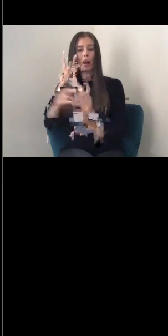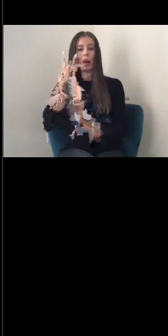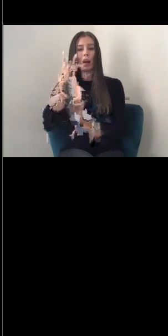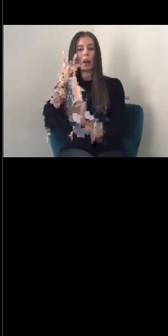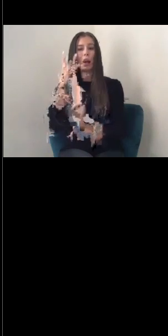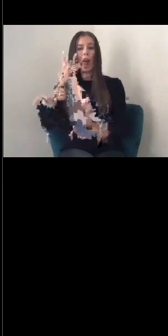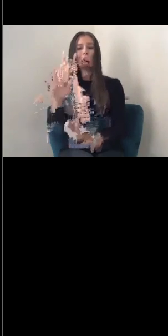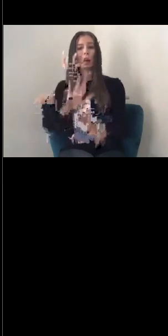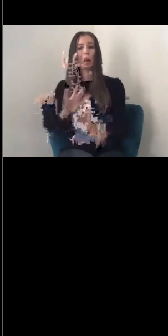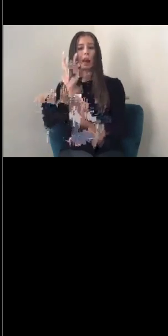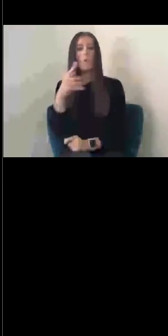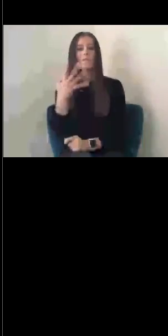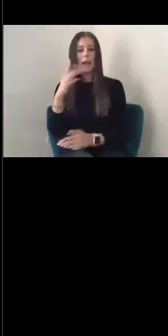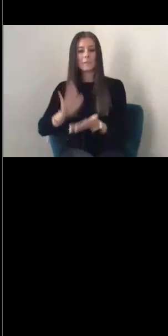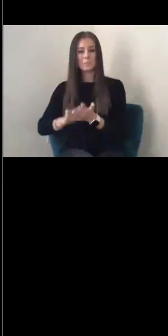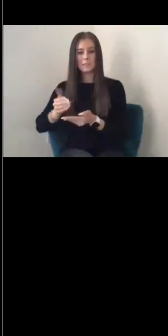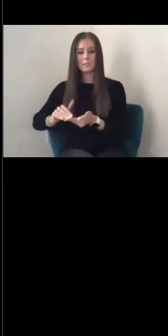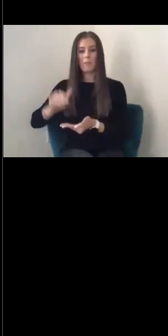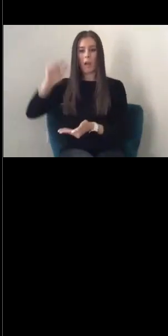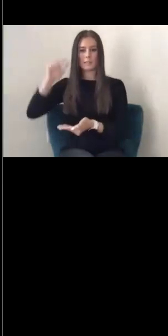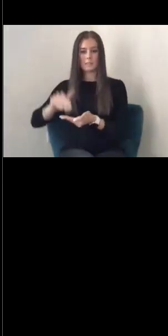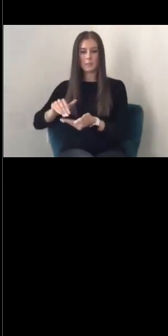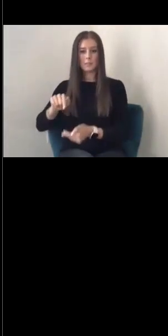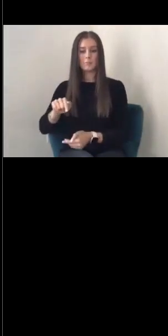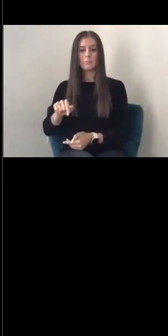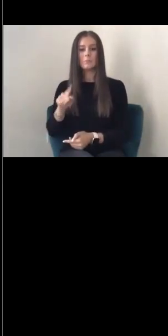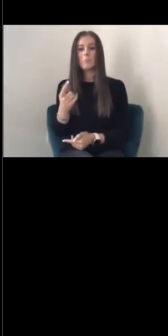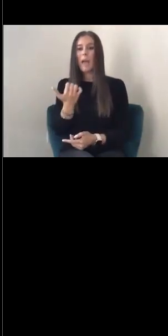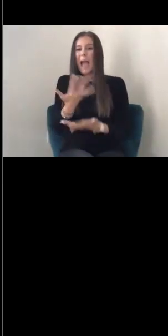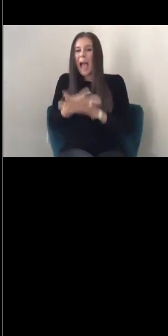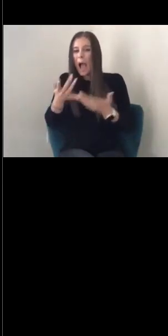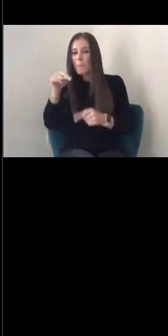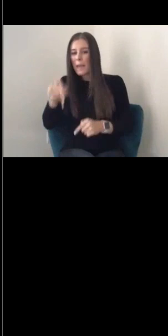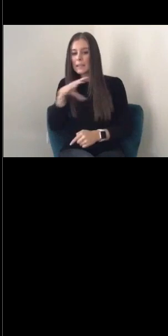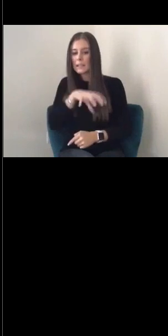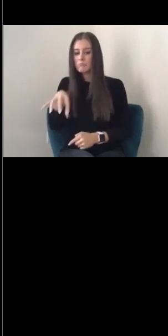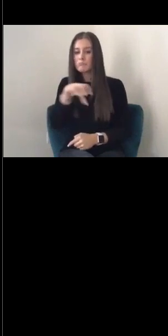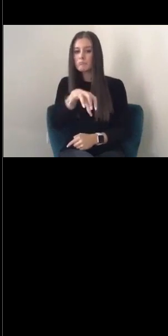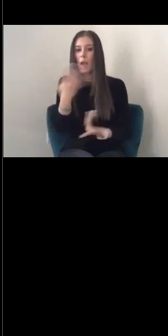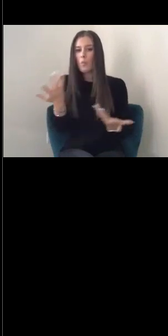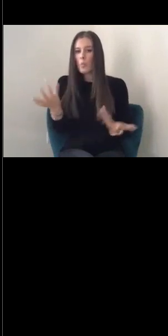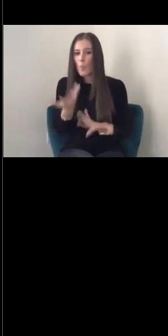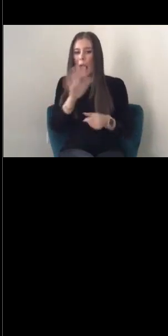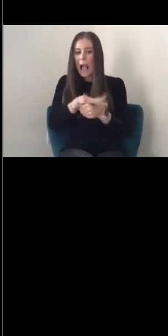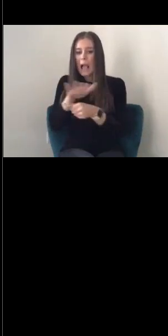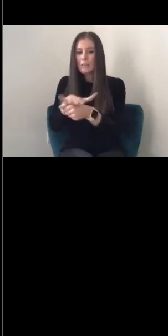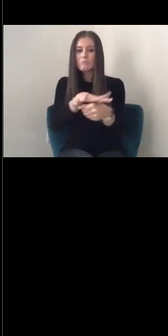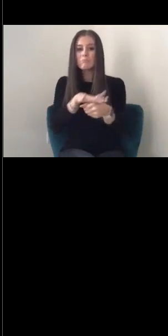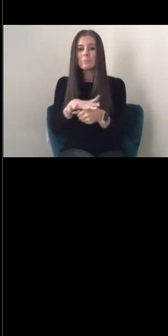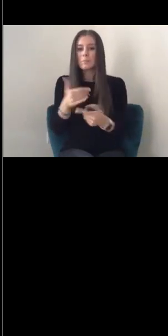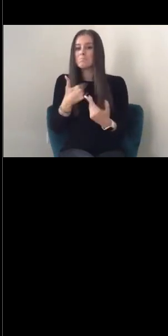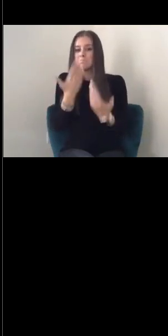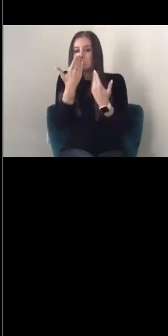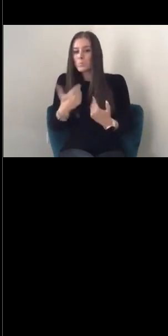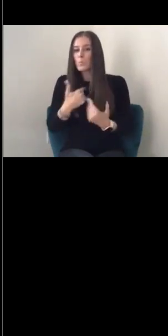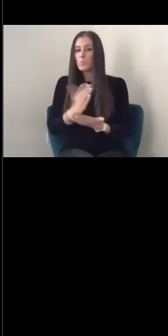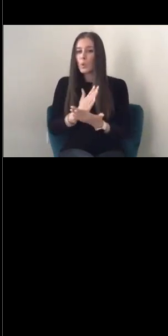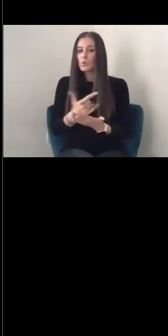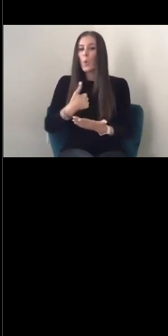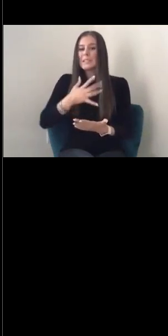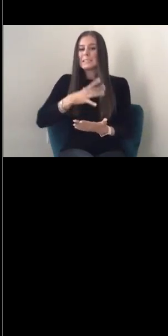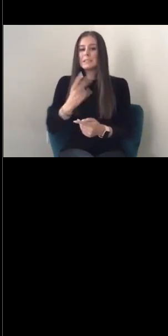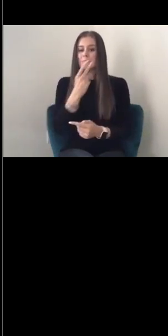2.5 meters in height. The number and location of these substations will be confirmed following further design work and